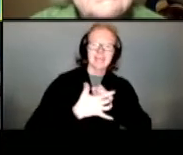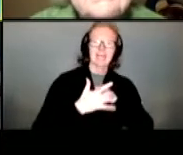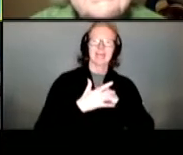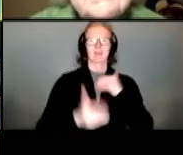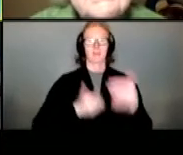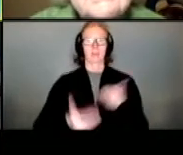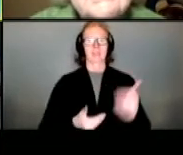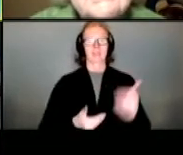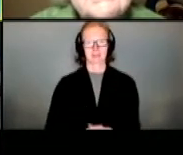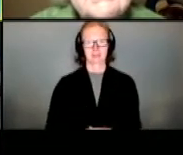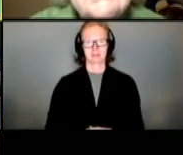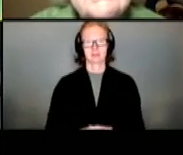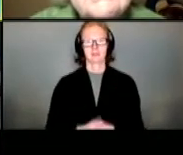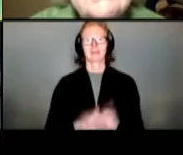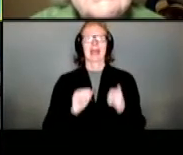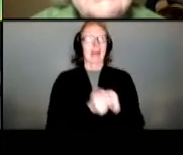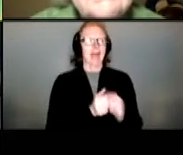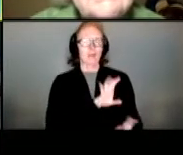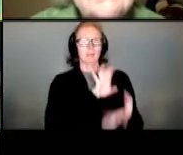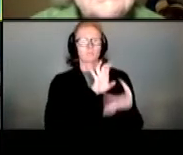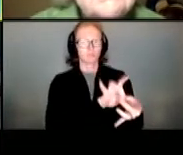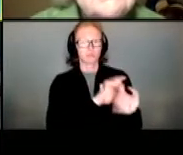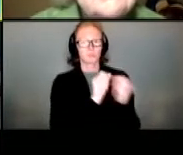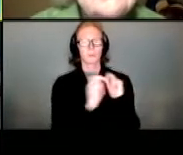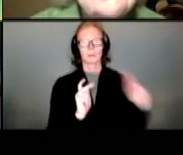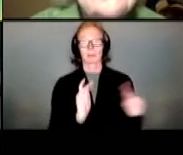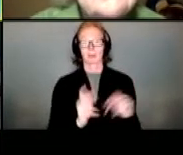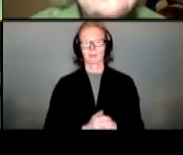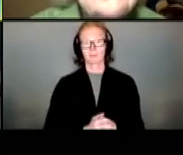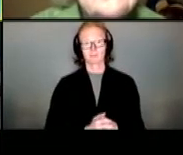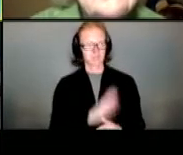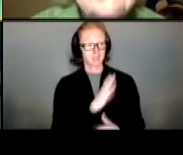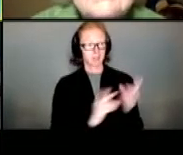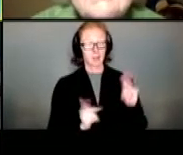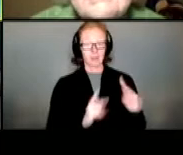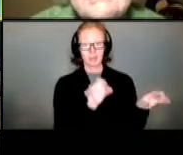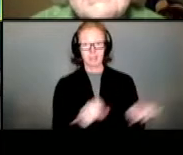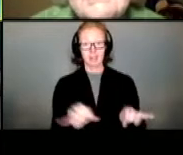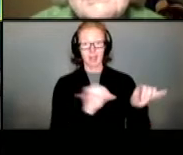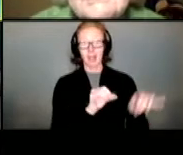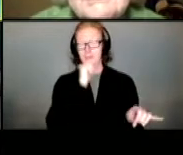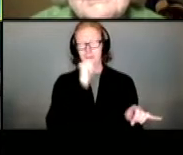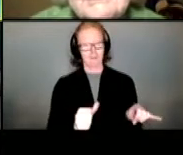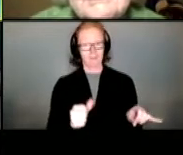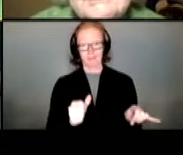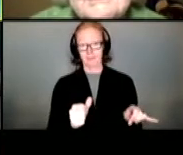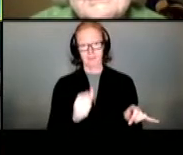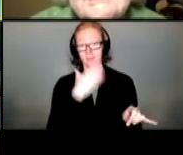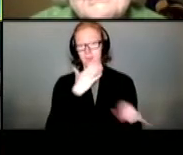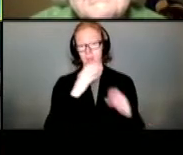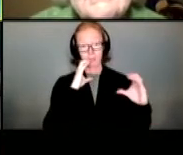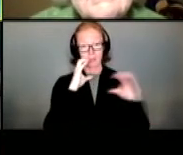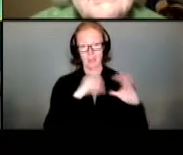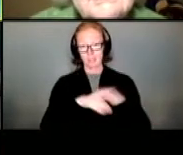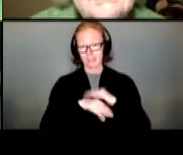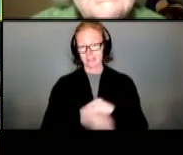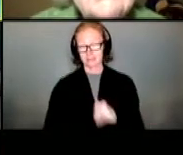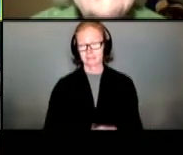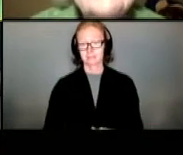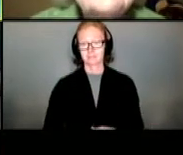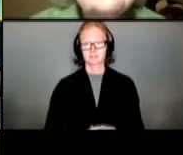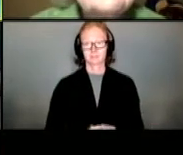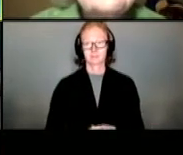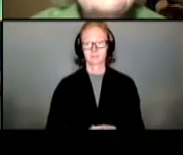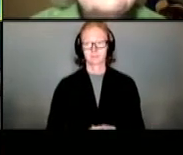processes for reaching out to people, realizing that everyone doesn't have the same communication access. So, and then here's